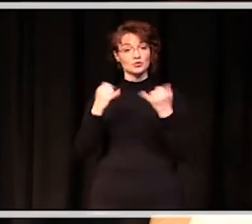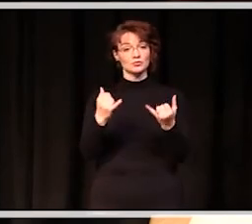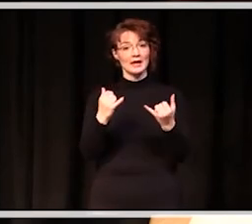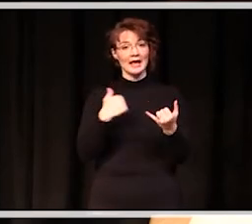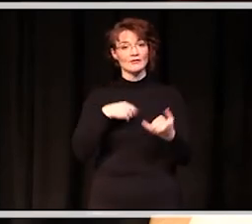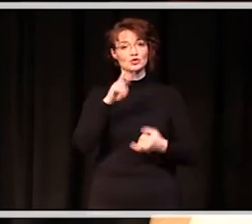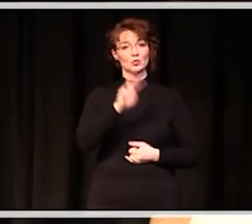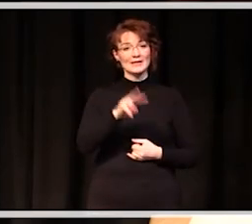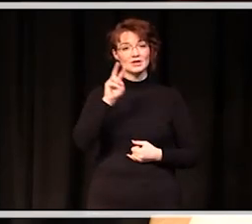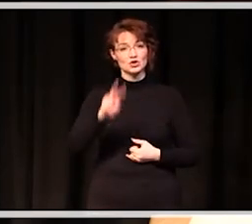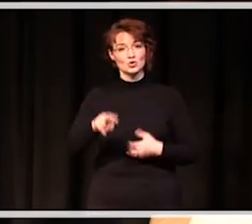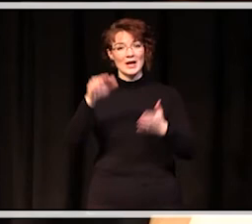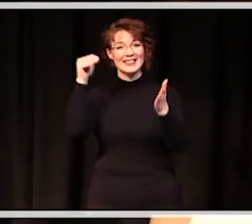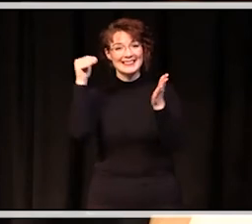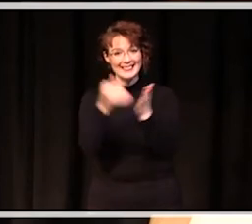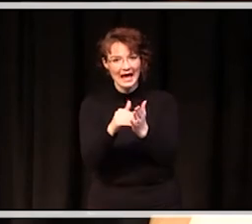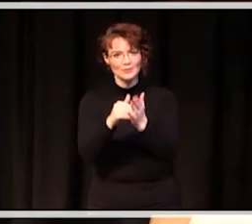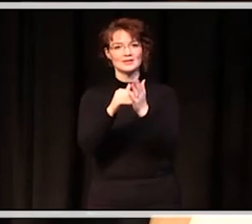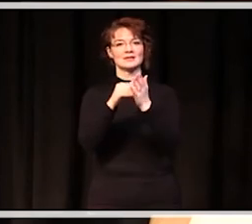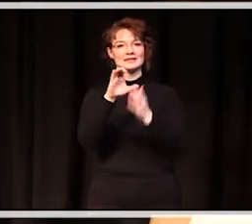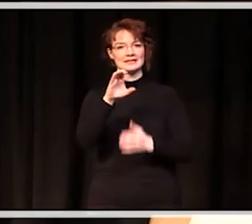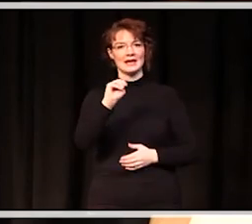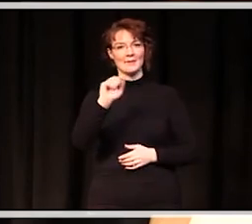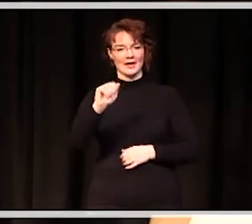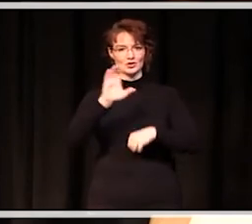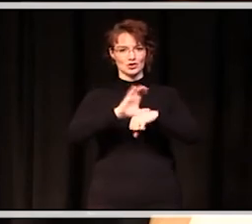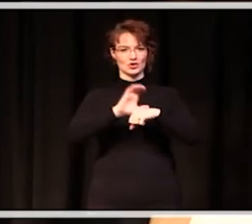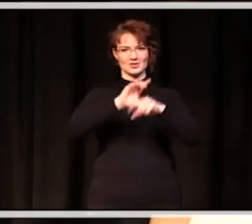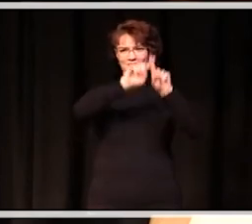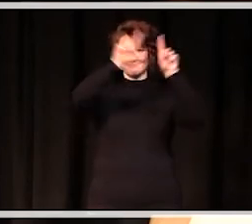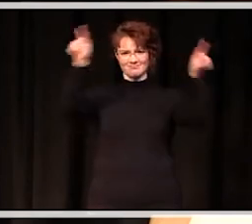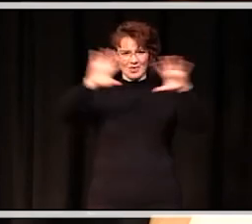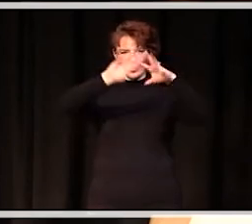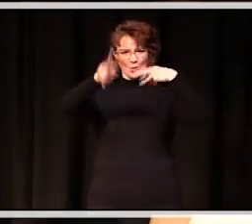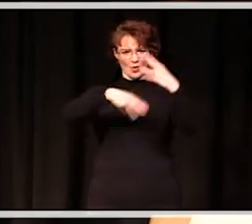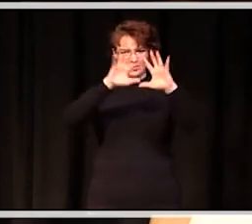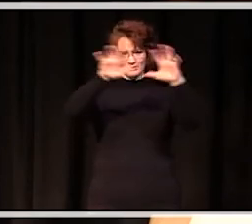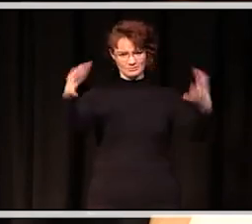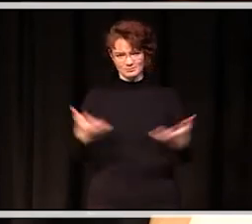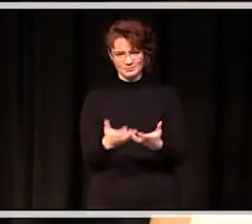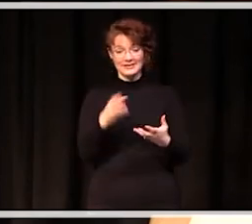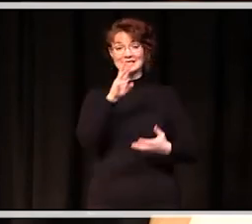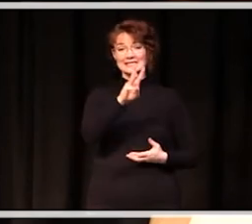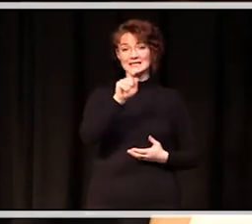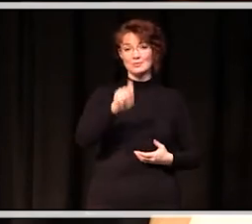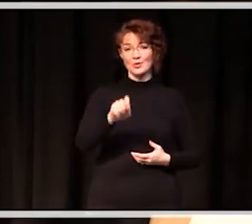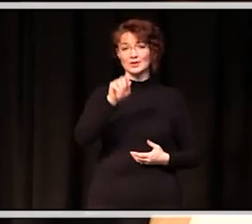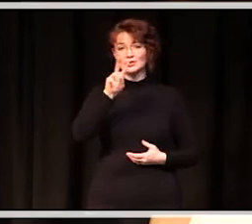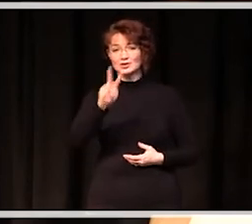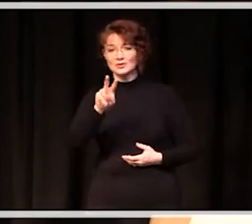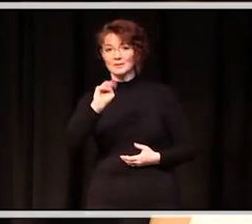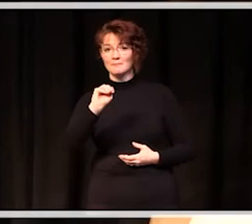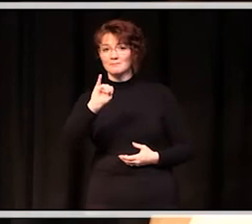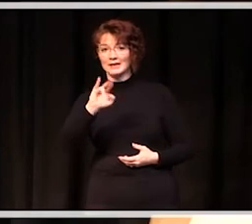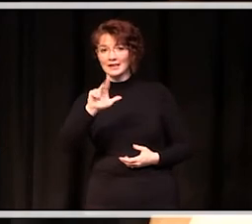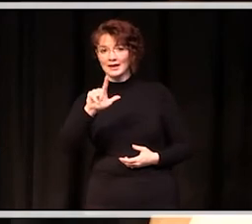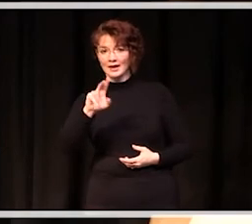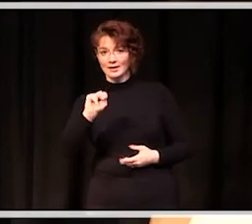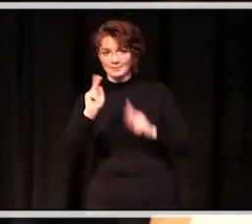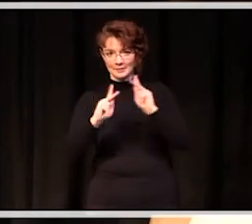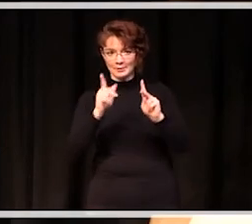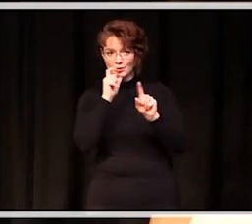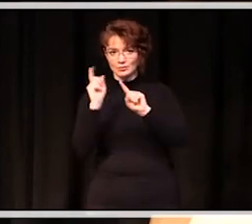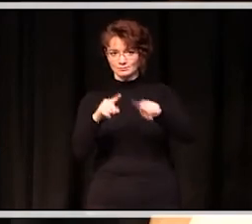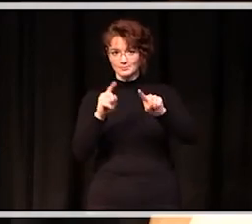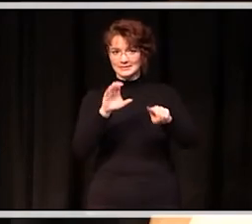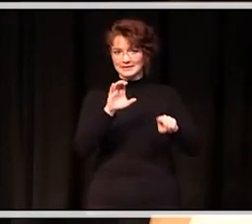are 22,000 Alliance churches all around the world? And there are 6.2 million people who are part of Alliance